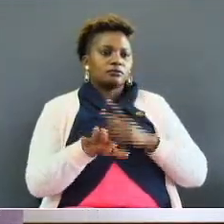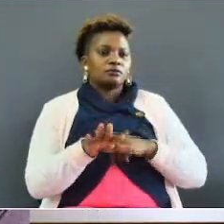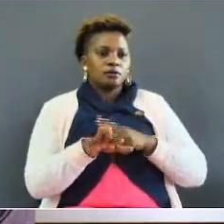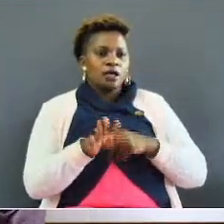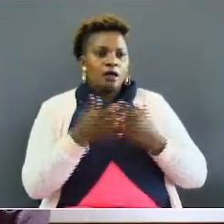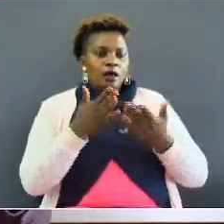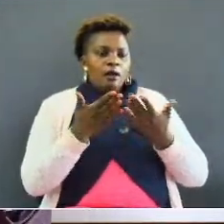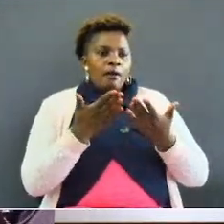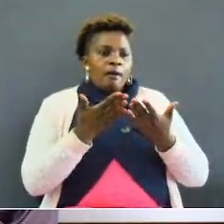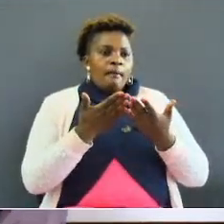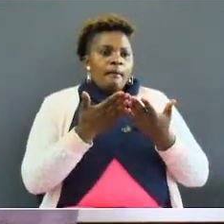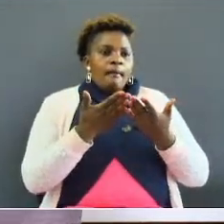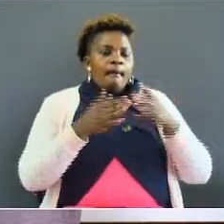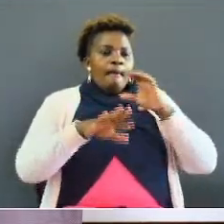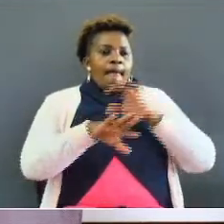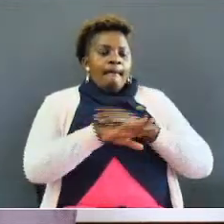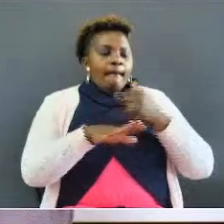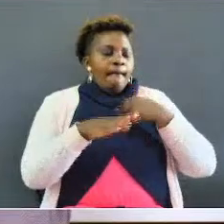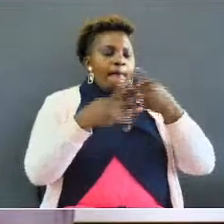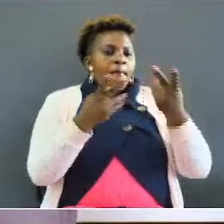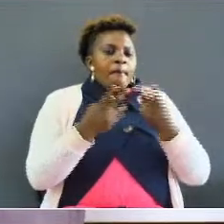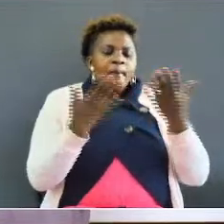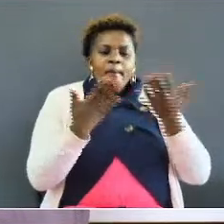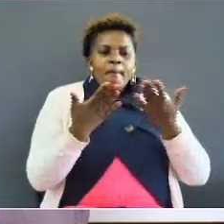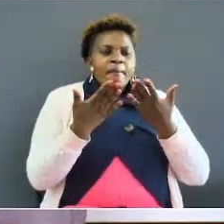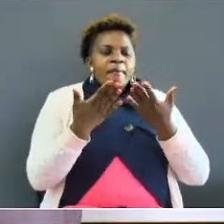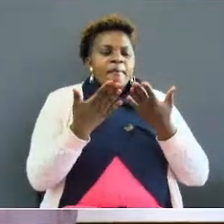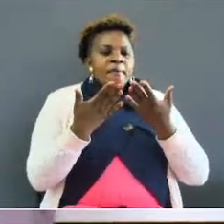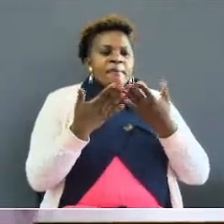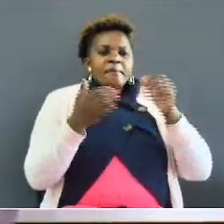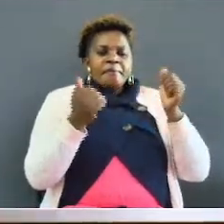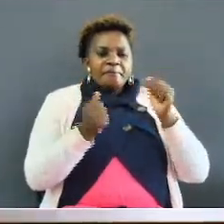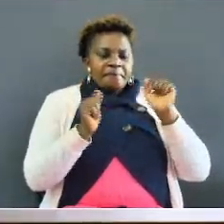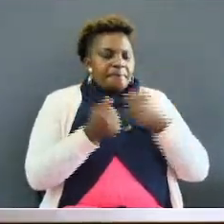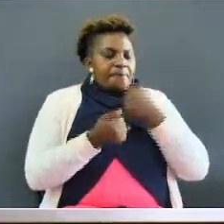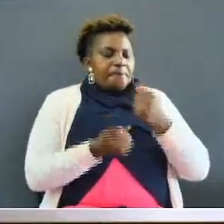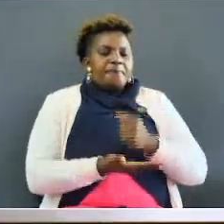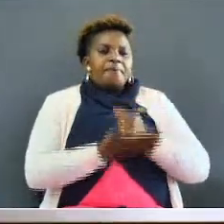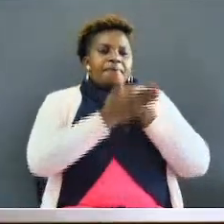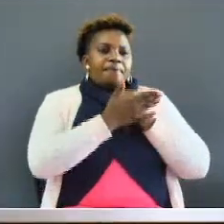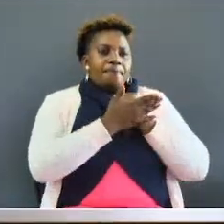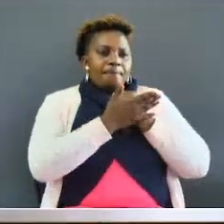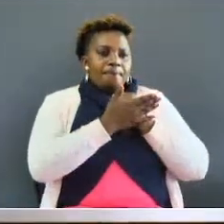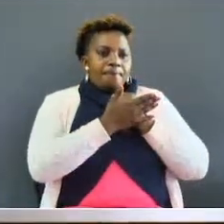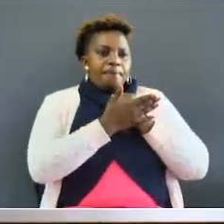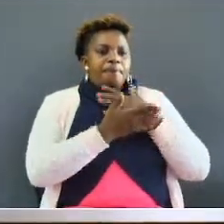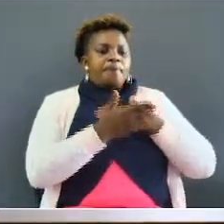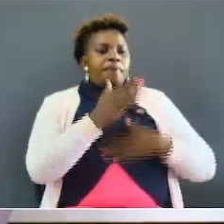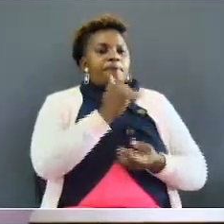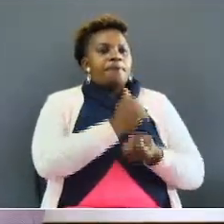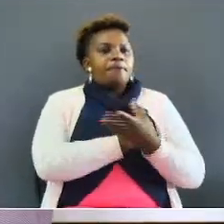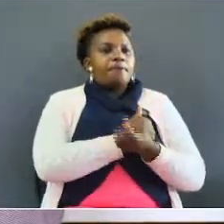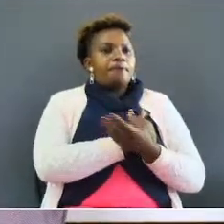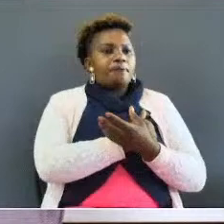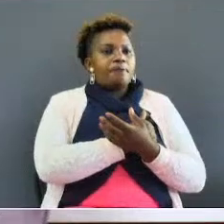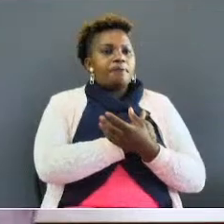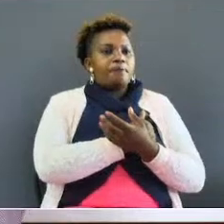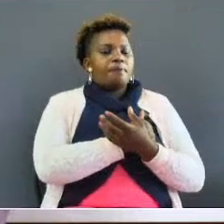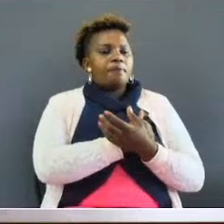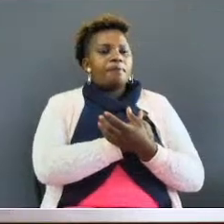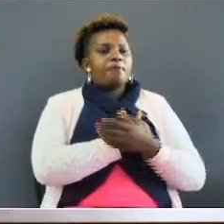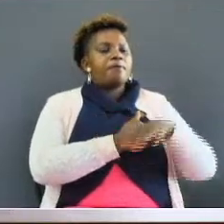may have to find yourself in those places where you can't help it, I would advise that you